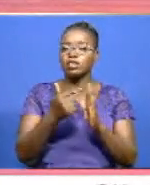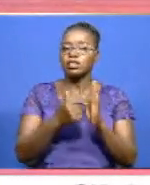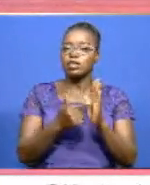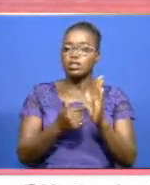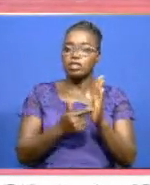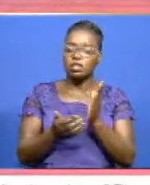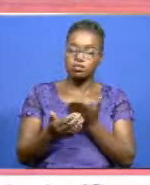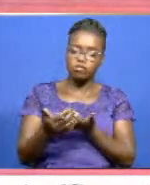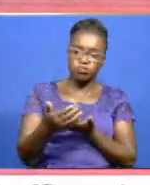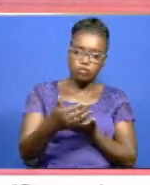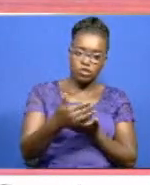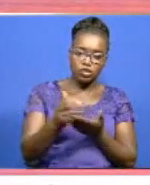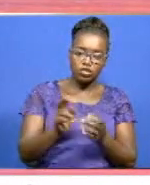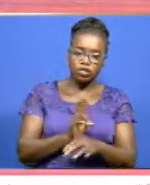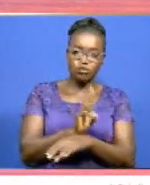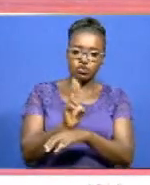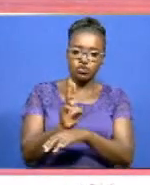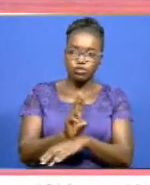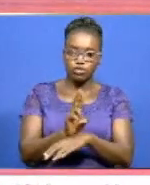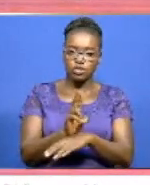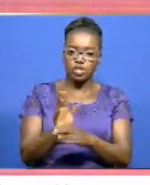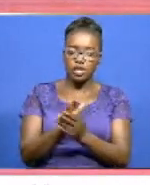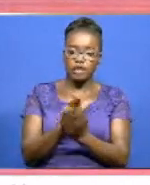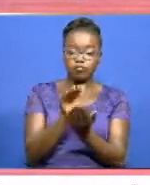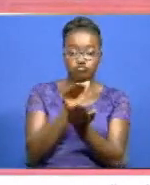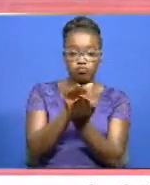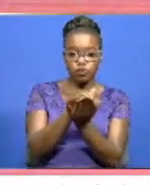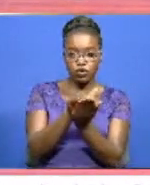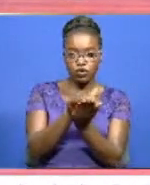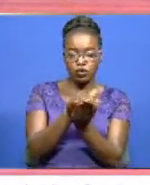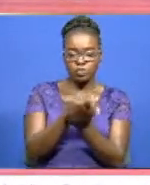collected, used, and stored.